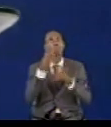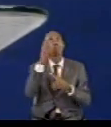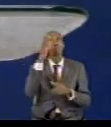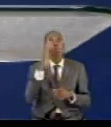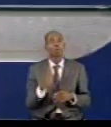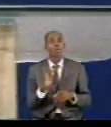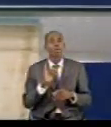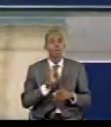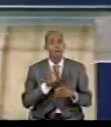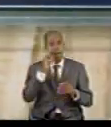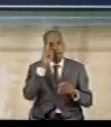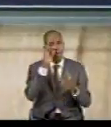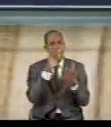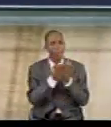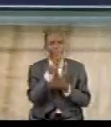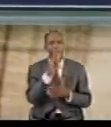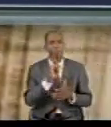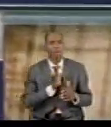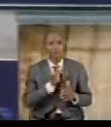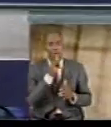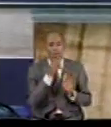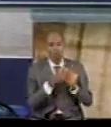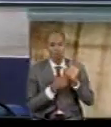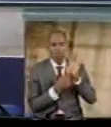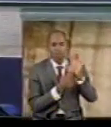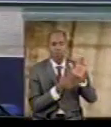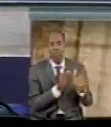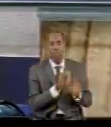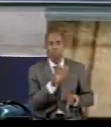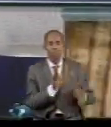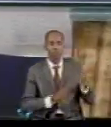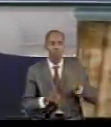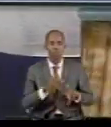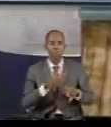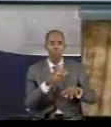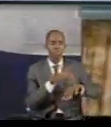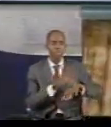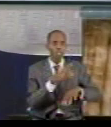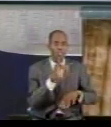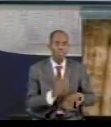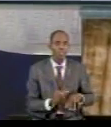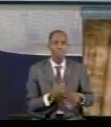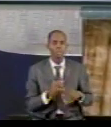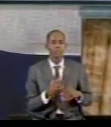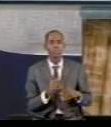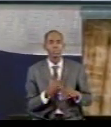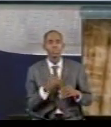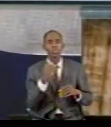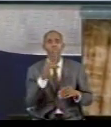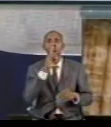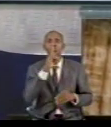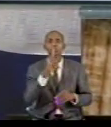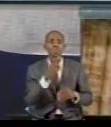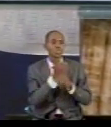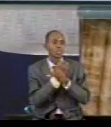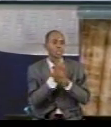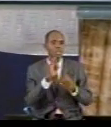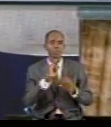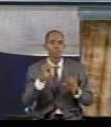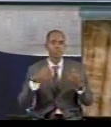the people, showing the people, the Gentiles and the Jews, the true saving gospel of